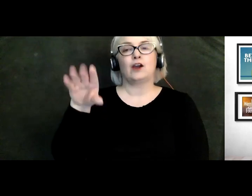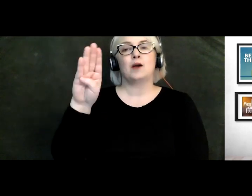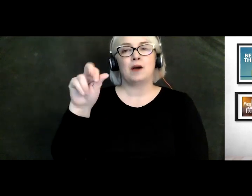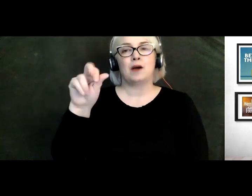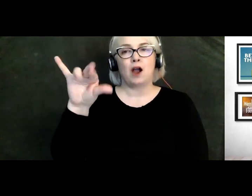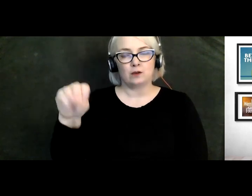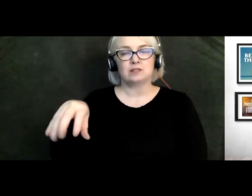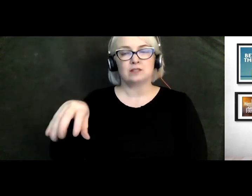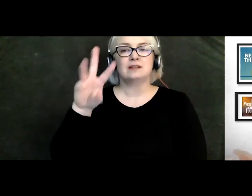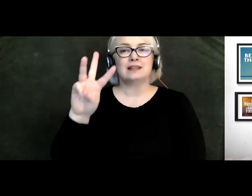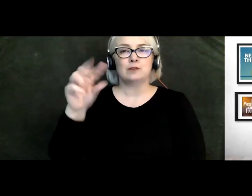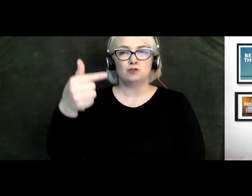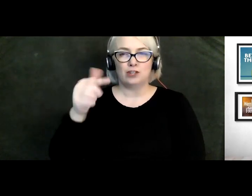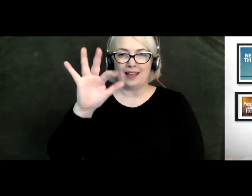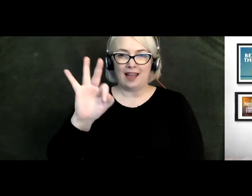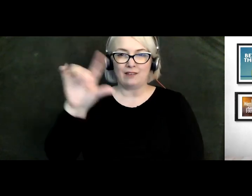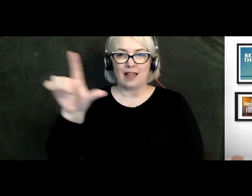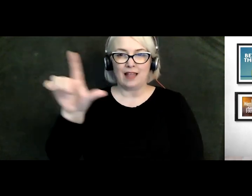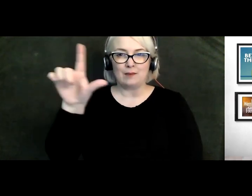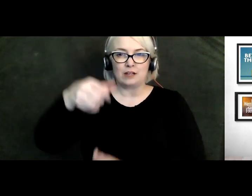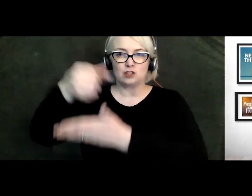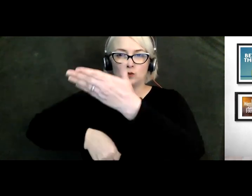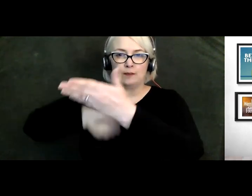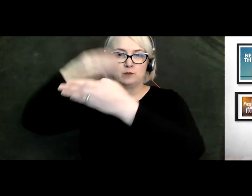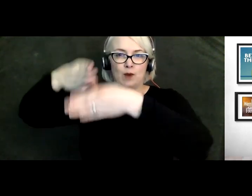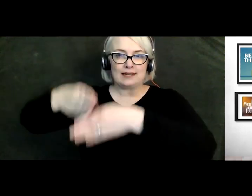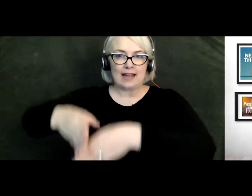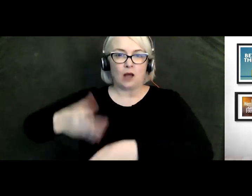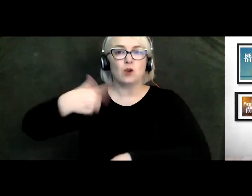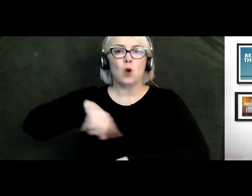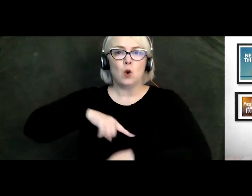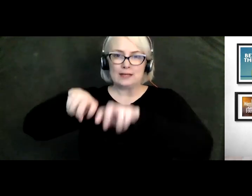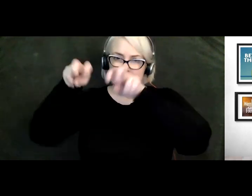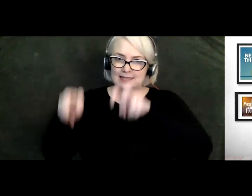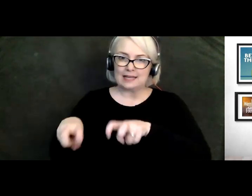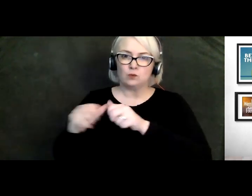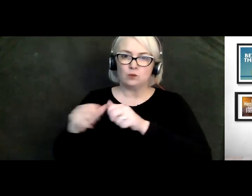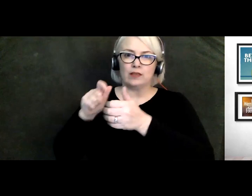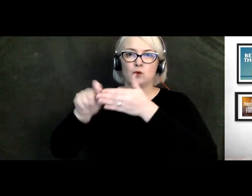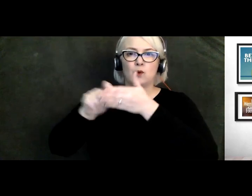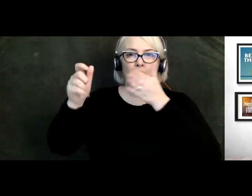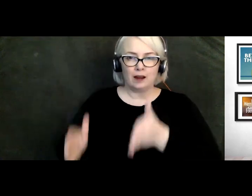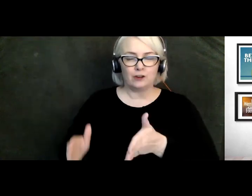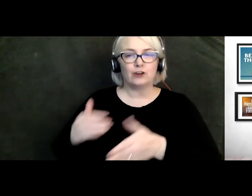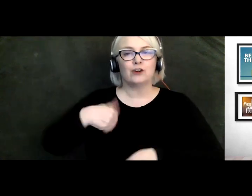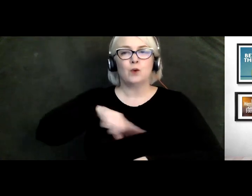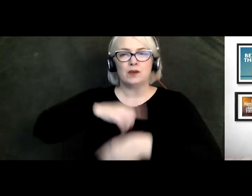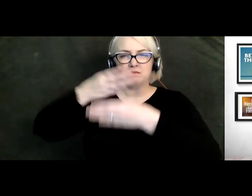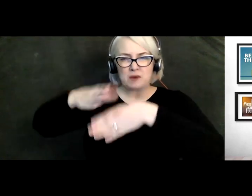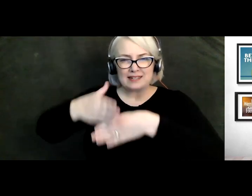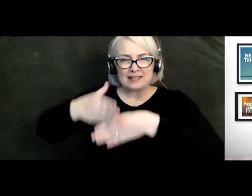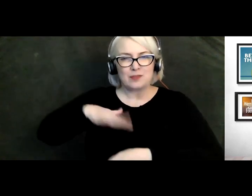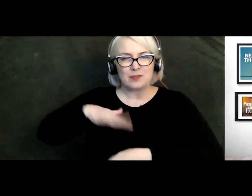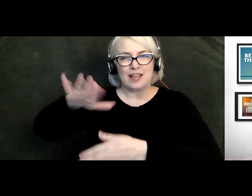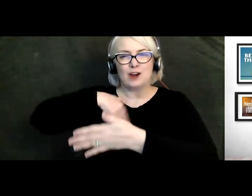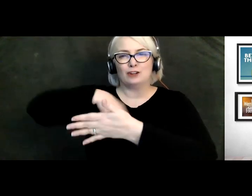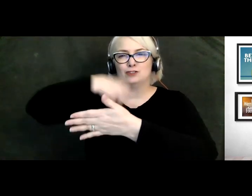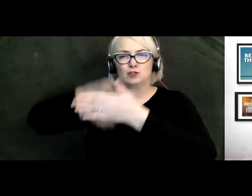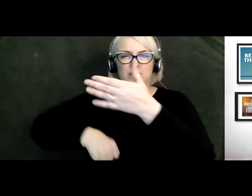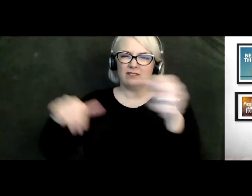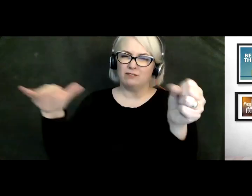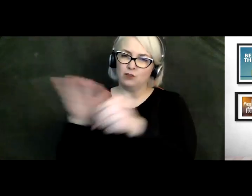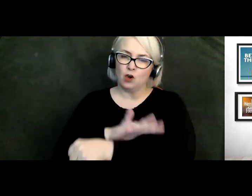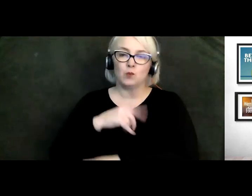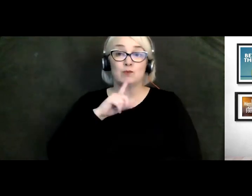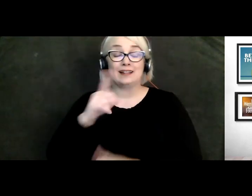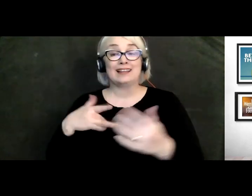where we sit down on Zoom with a writer and we break down a script they wrote in full. And we have some really exciting guests and breakdowns coming up.